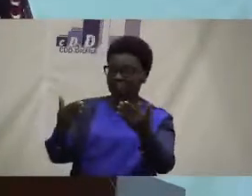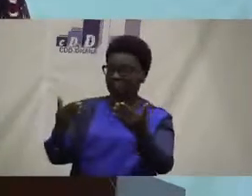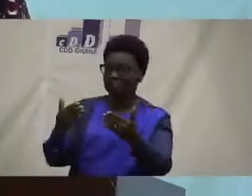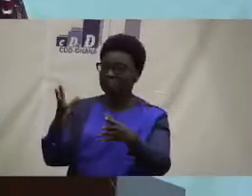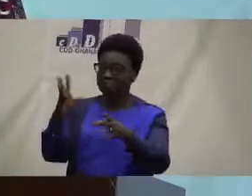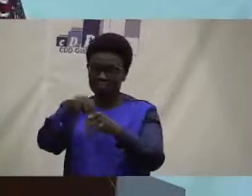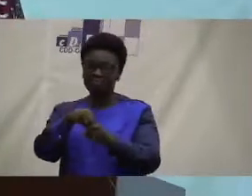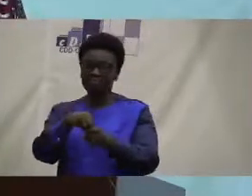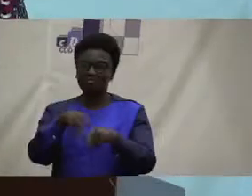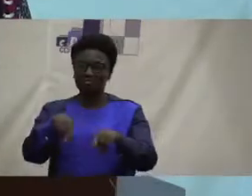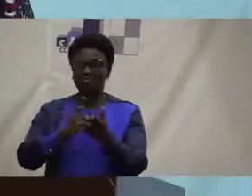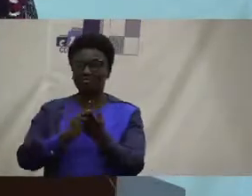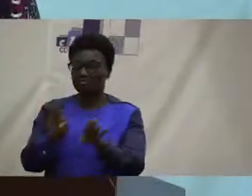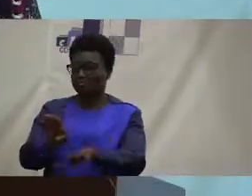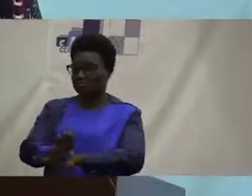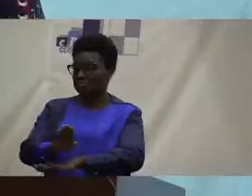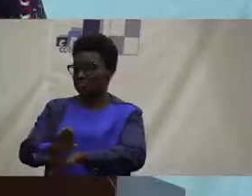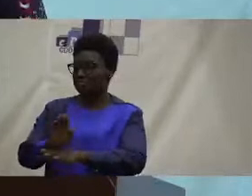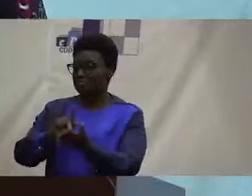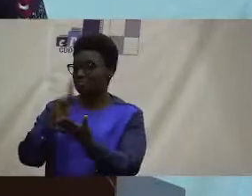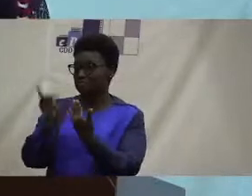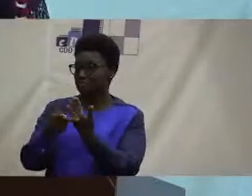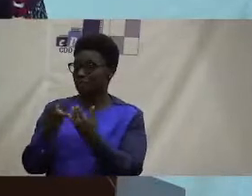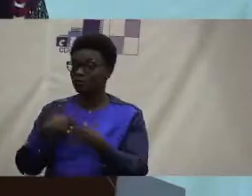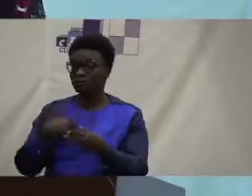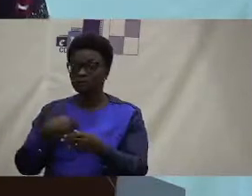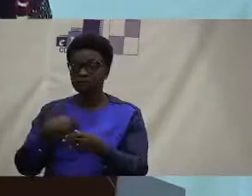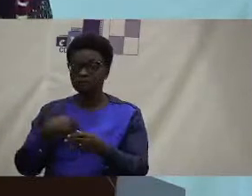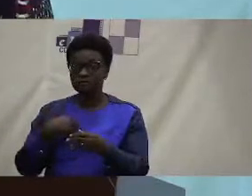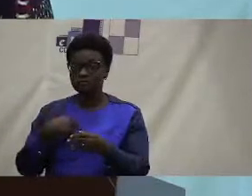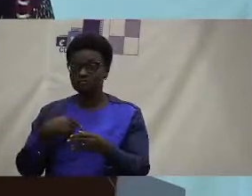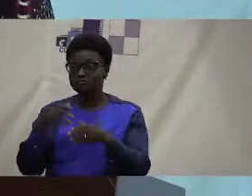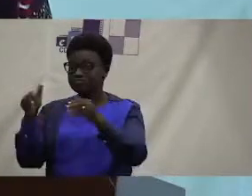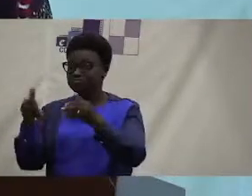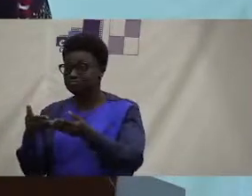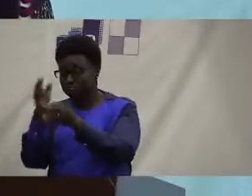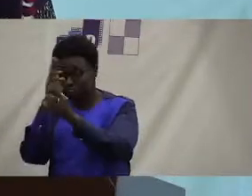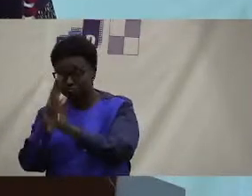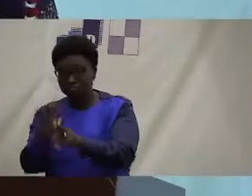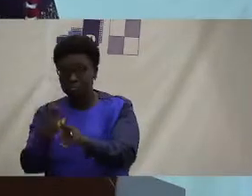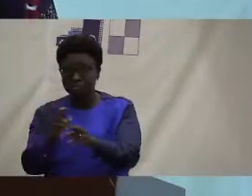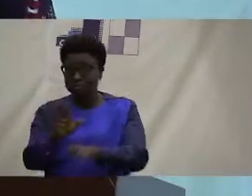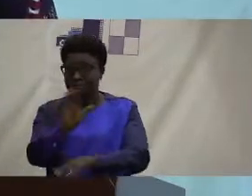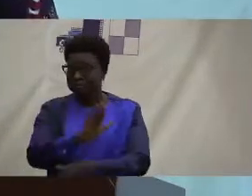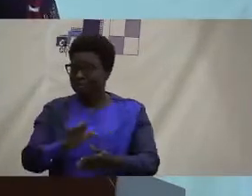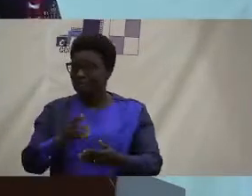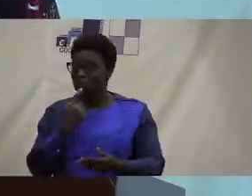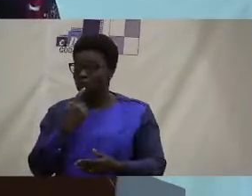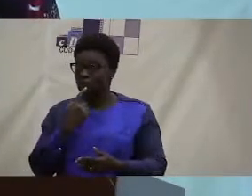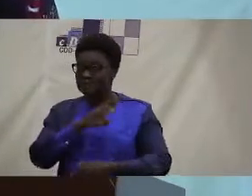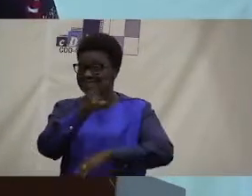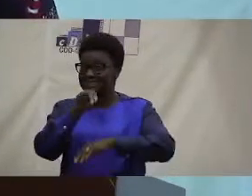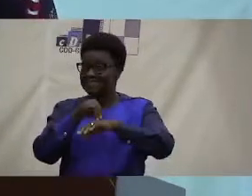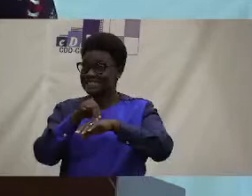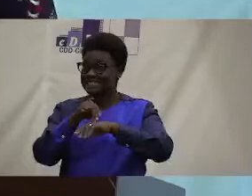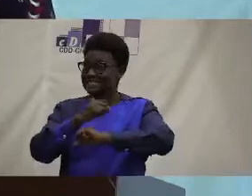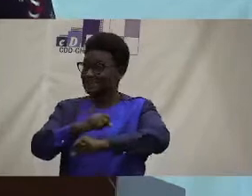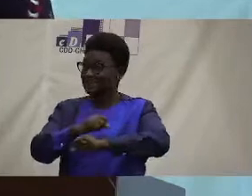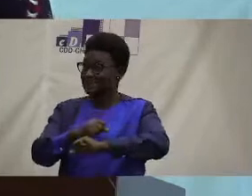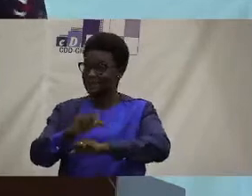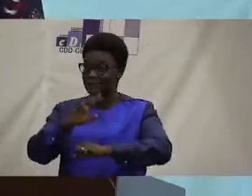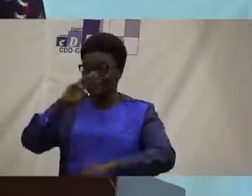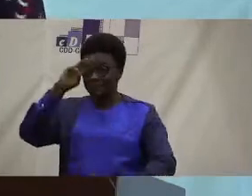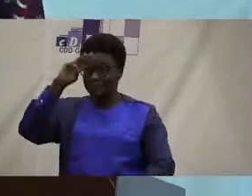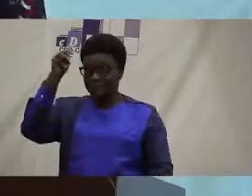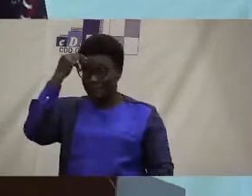part of this evening's program. But I want to acknowledge the presence of the National Security Minister, Honorable Kandapa.